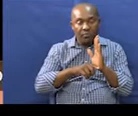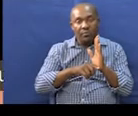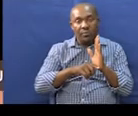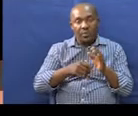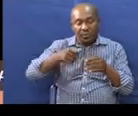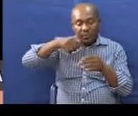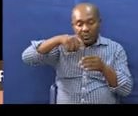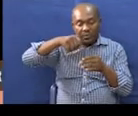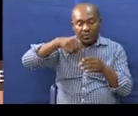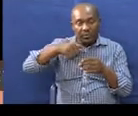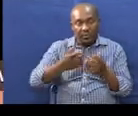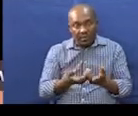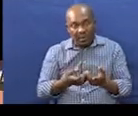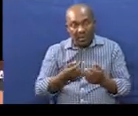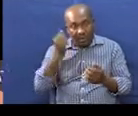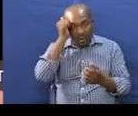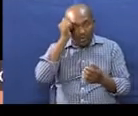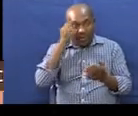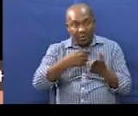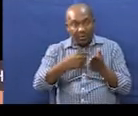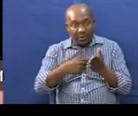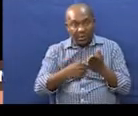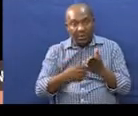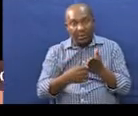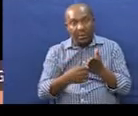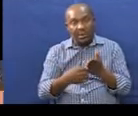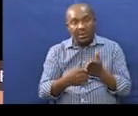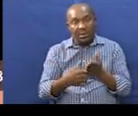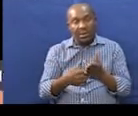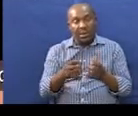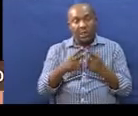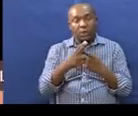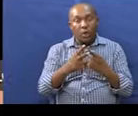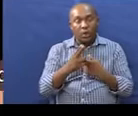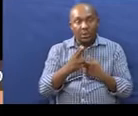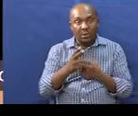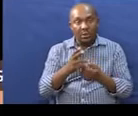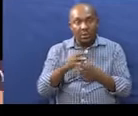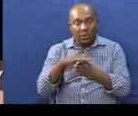correct procedure if it's to shake or if it's to boil. Now it's non-reducing sugar.